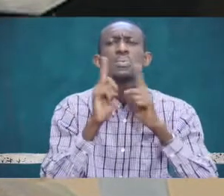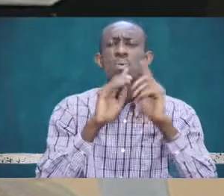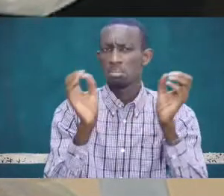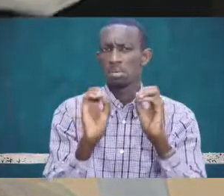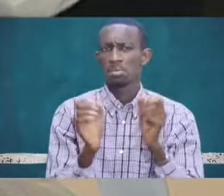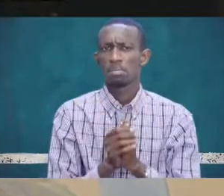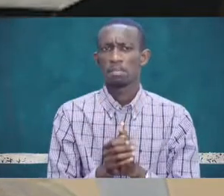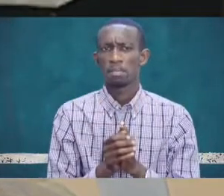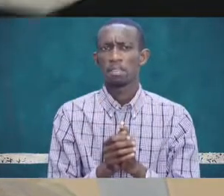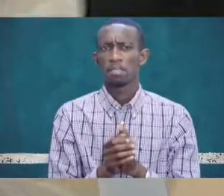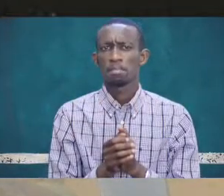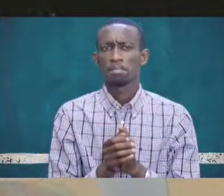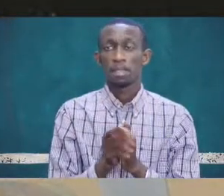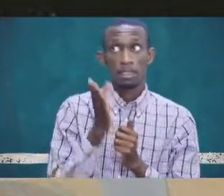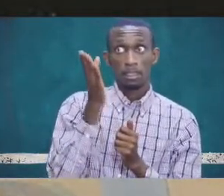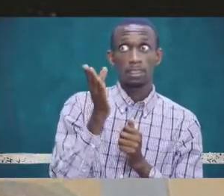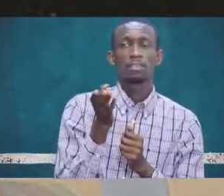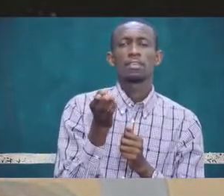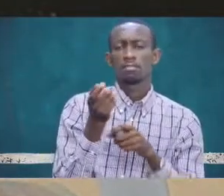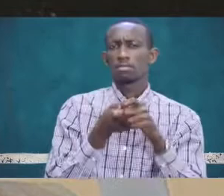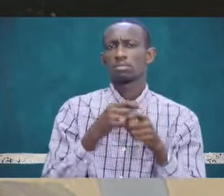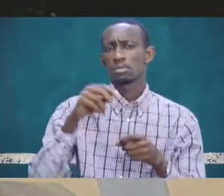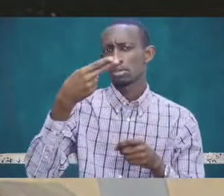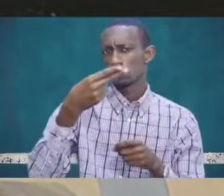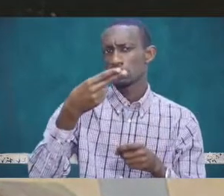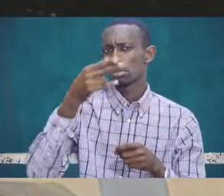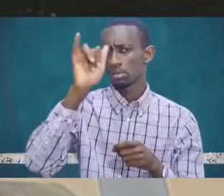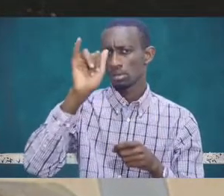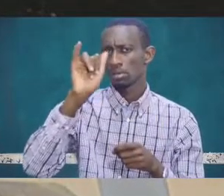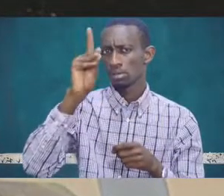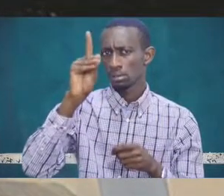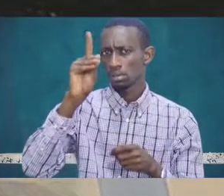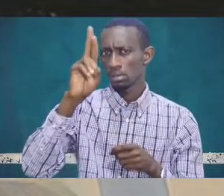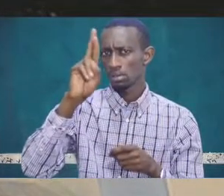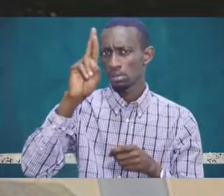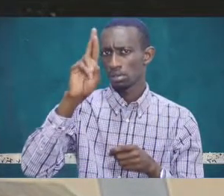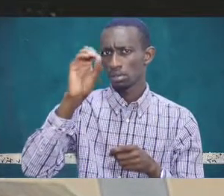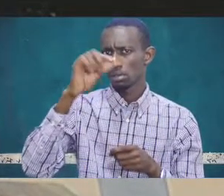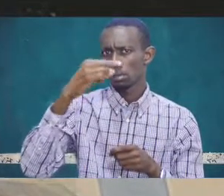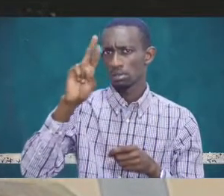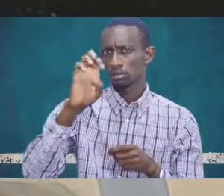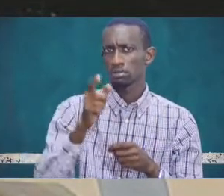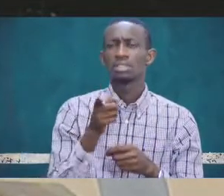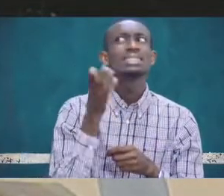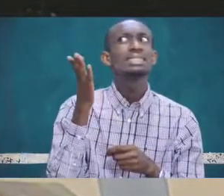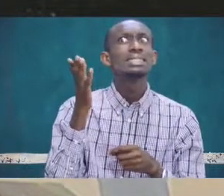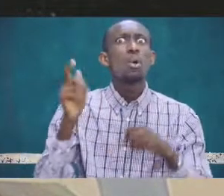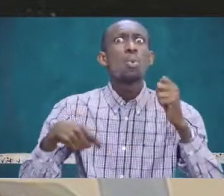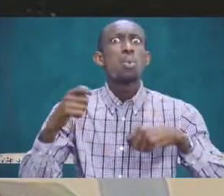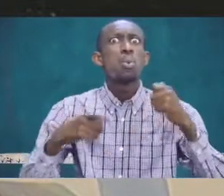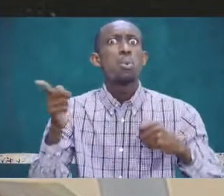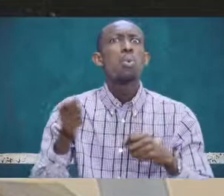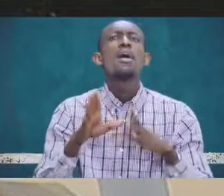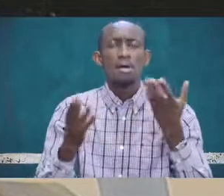specific. And you remember we said this reaction can be used to test